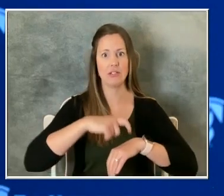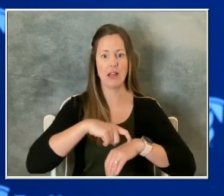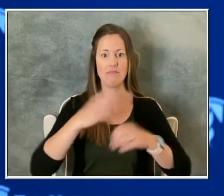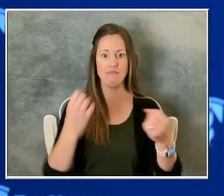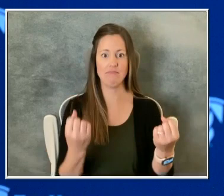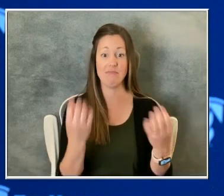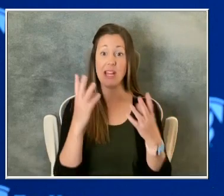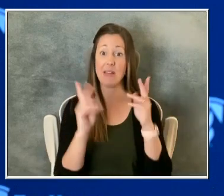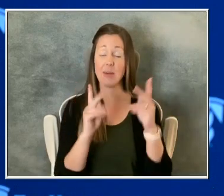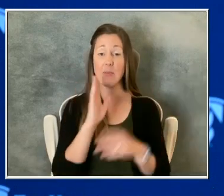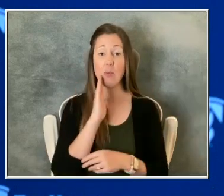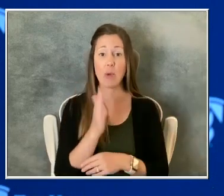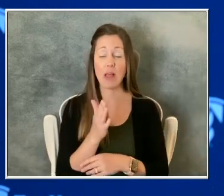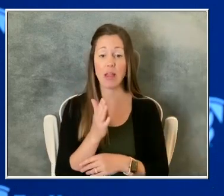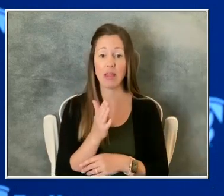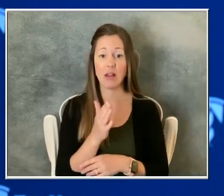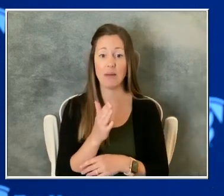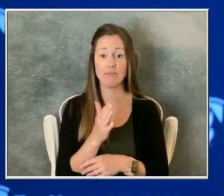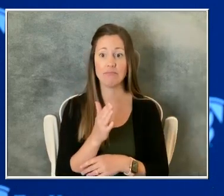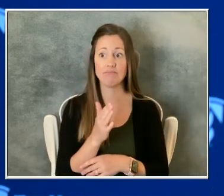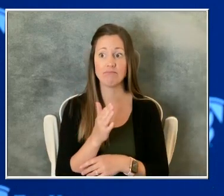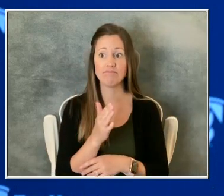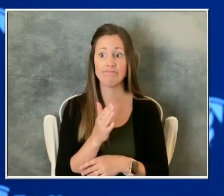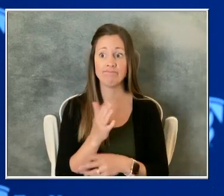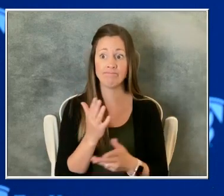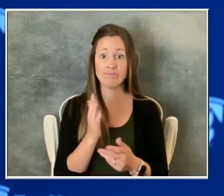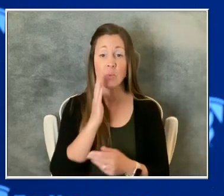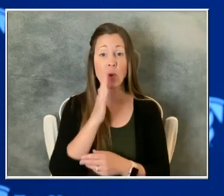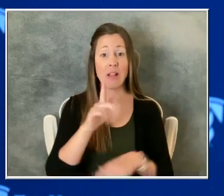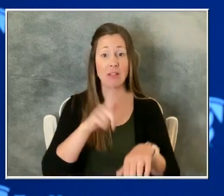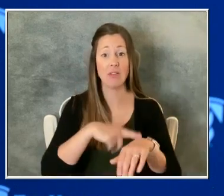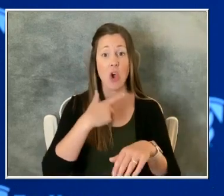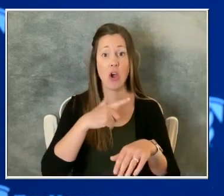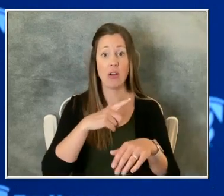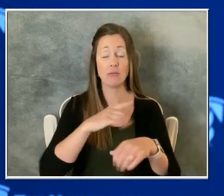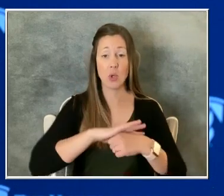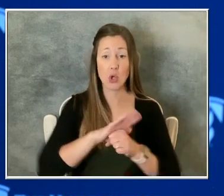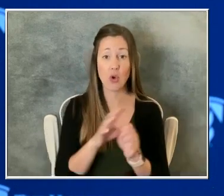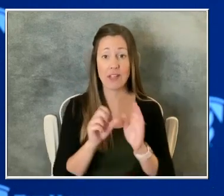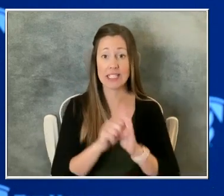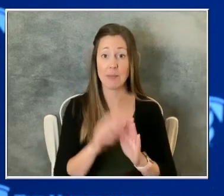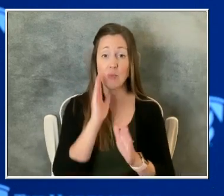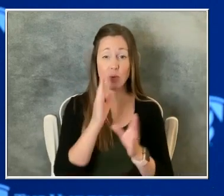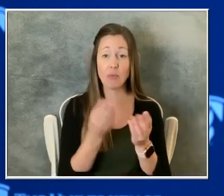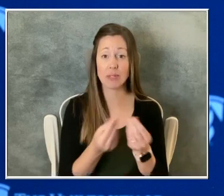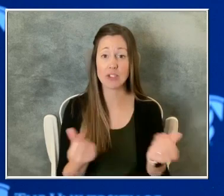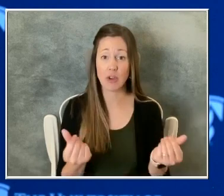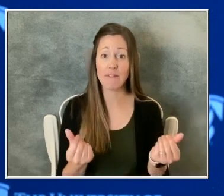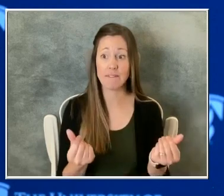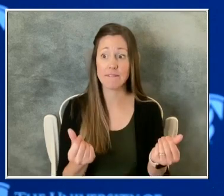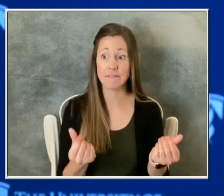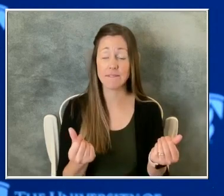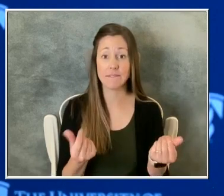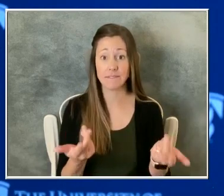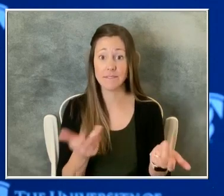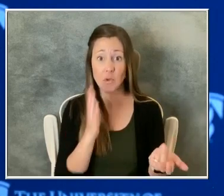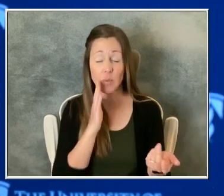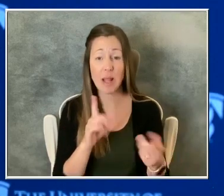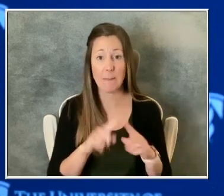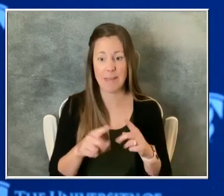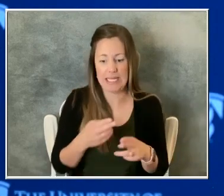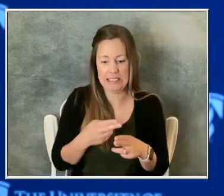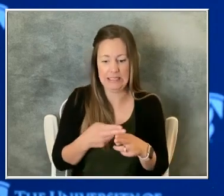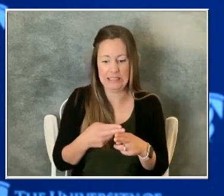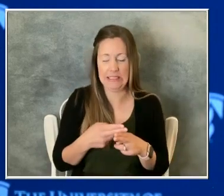will get their long COVID symptoms resolved, but certainly in the acute, subacute phase, it is extremely good because it does